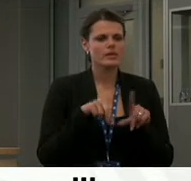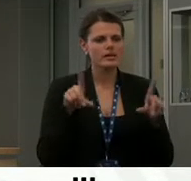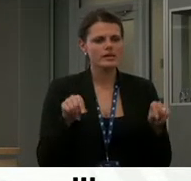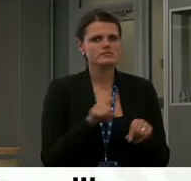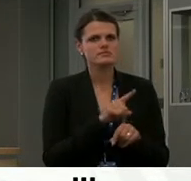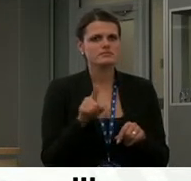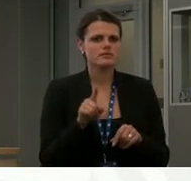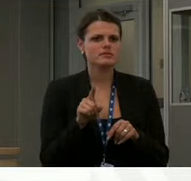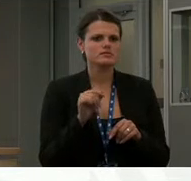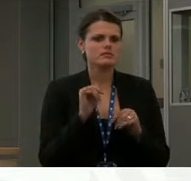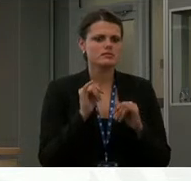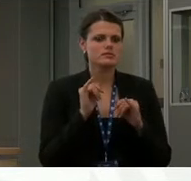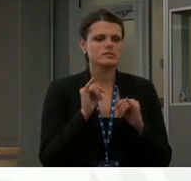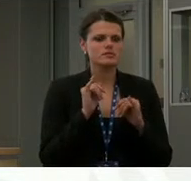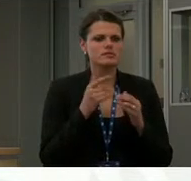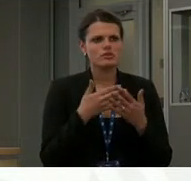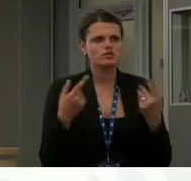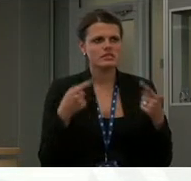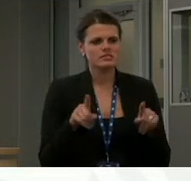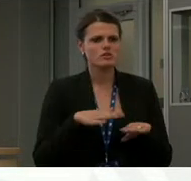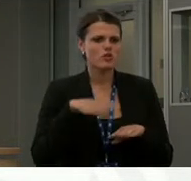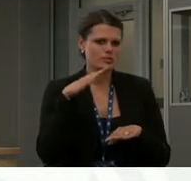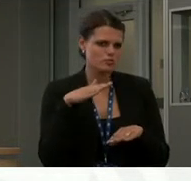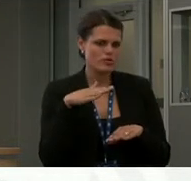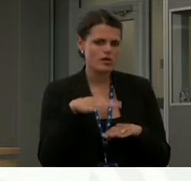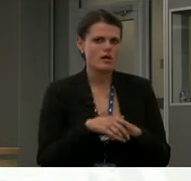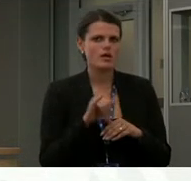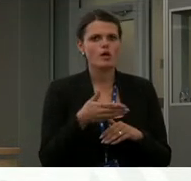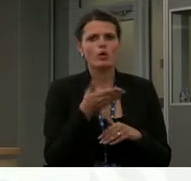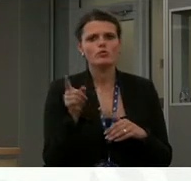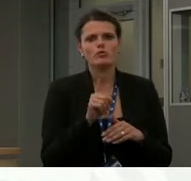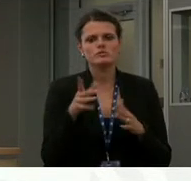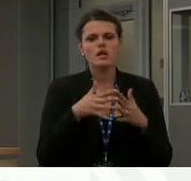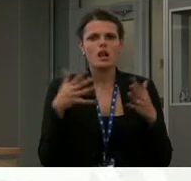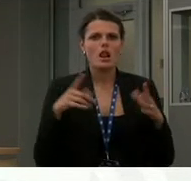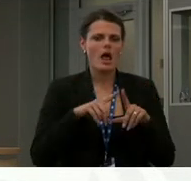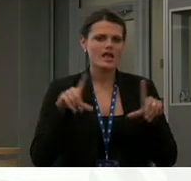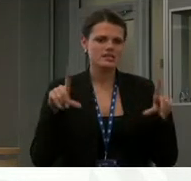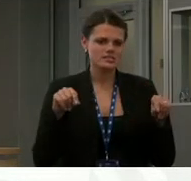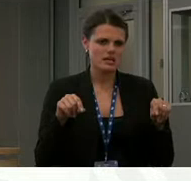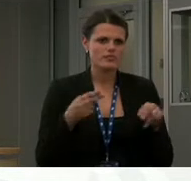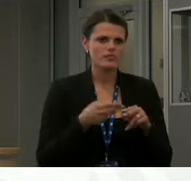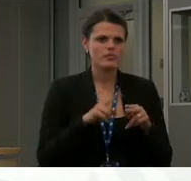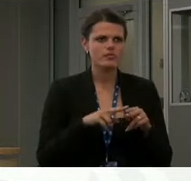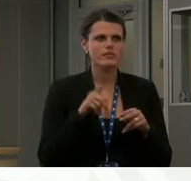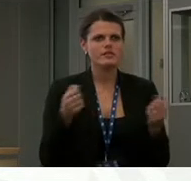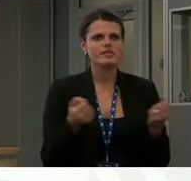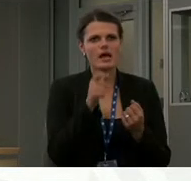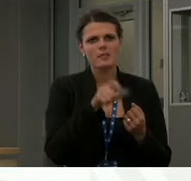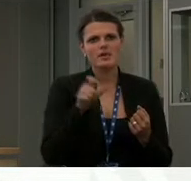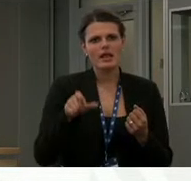institutions are bad for a number of other reasons as well. When you have large institutions, the convenience of the